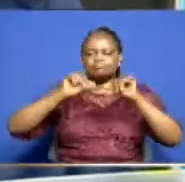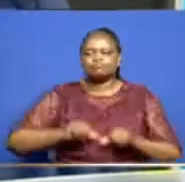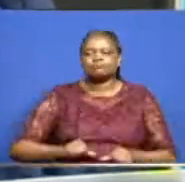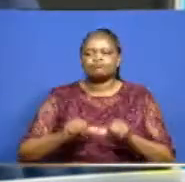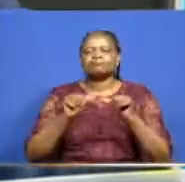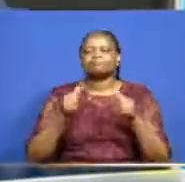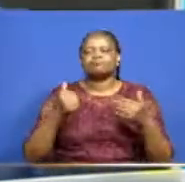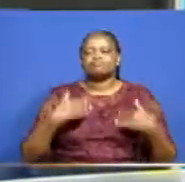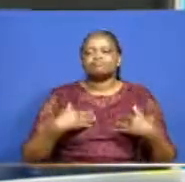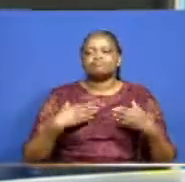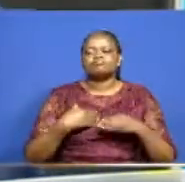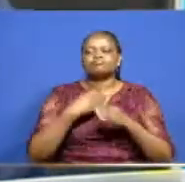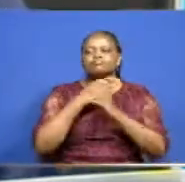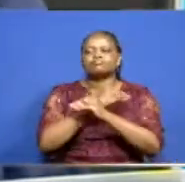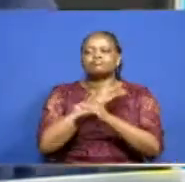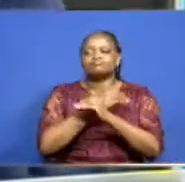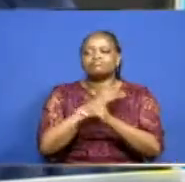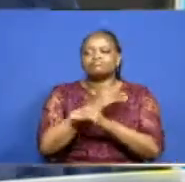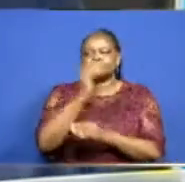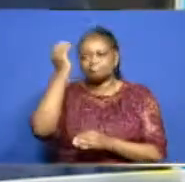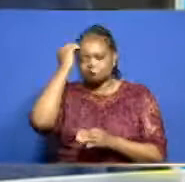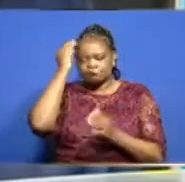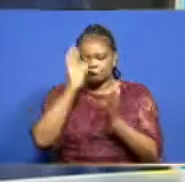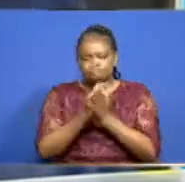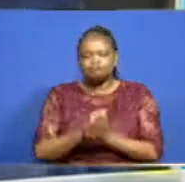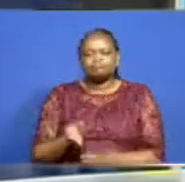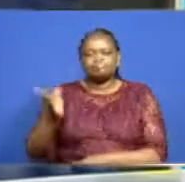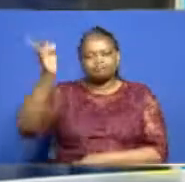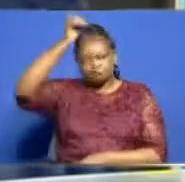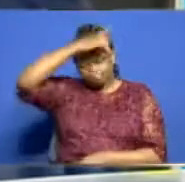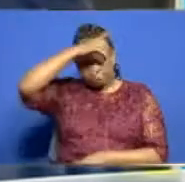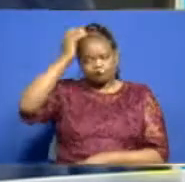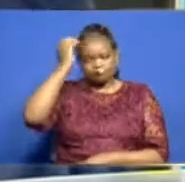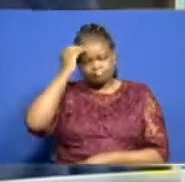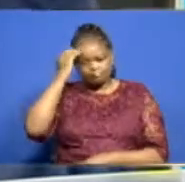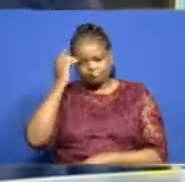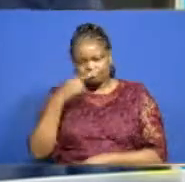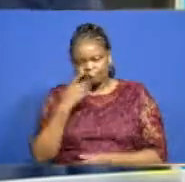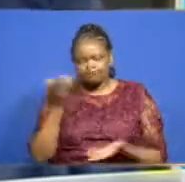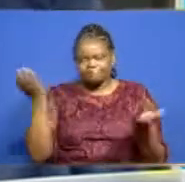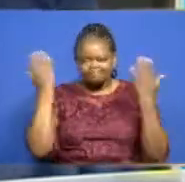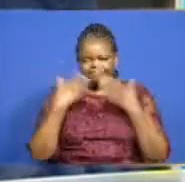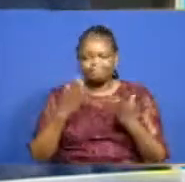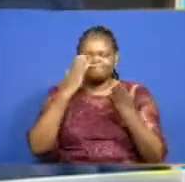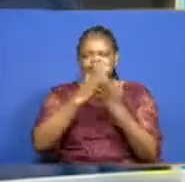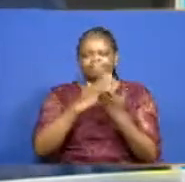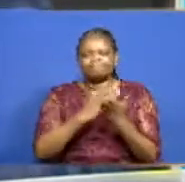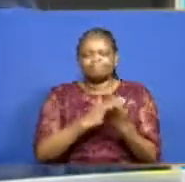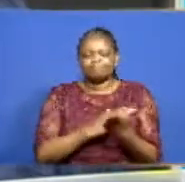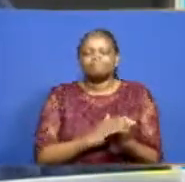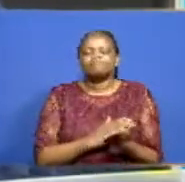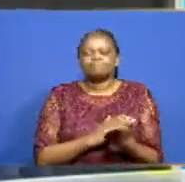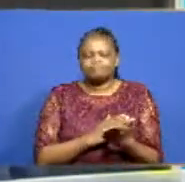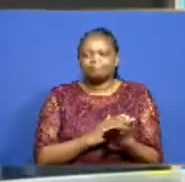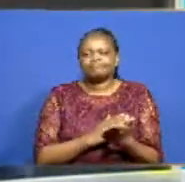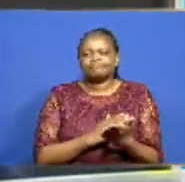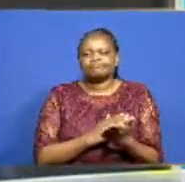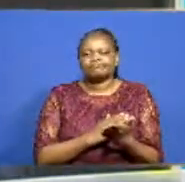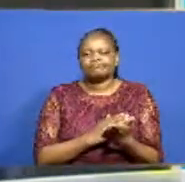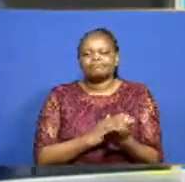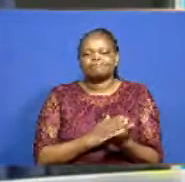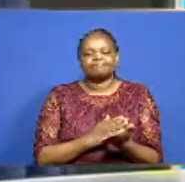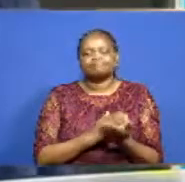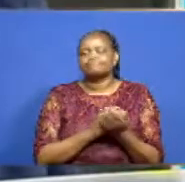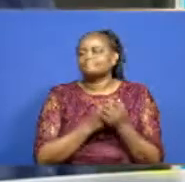virtual learning and graduations for students who have successfully completed their programs and met graduation requirements. We've seen